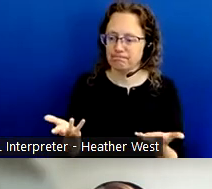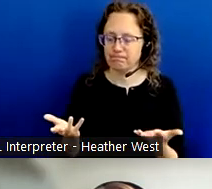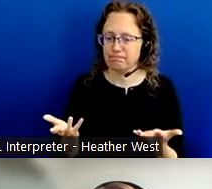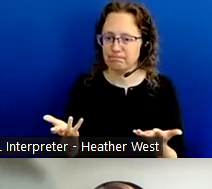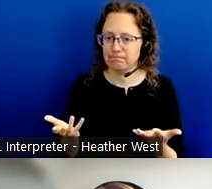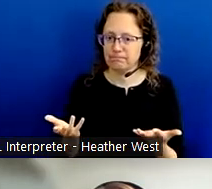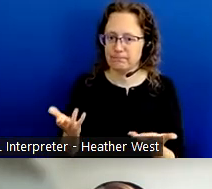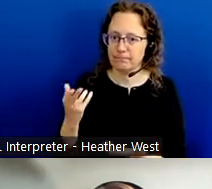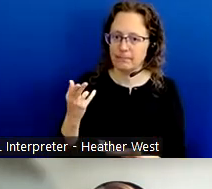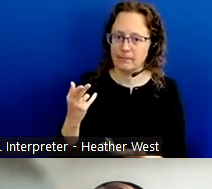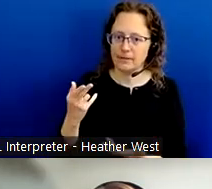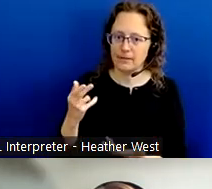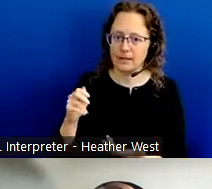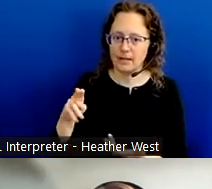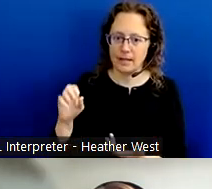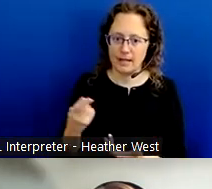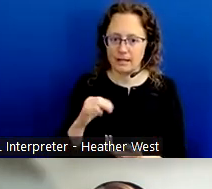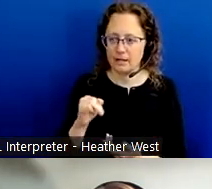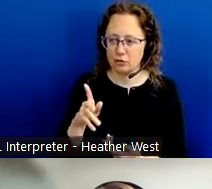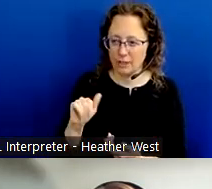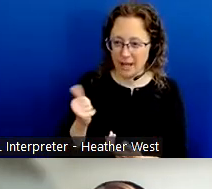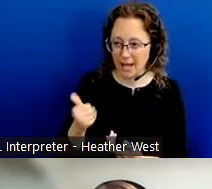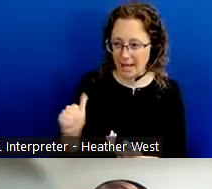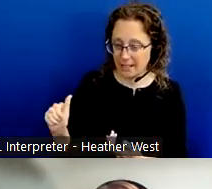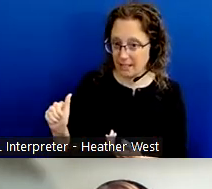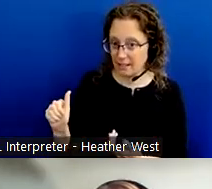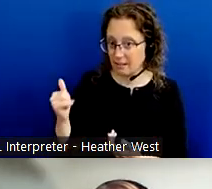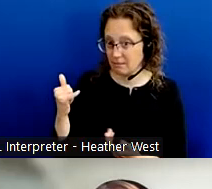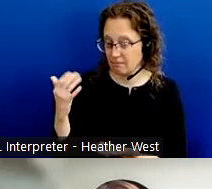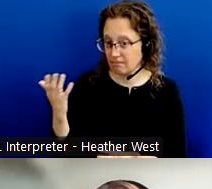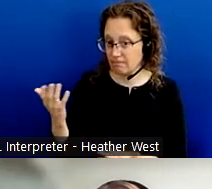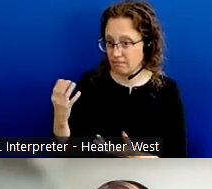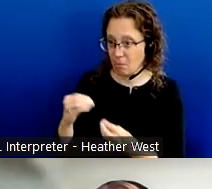Hannah or Julia, do you have further guidance on that?